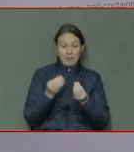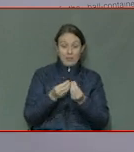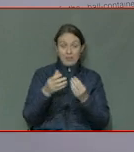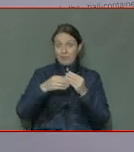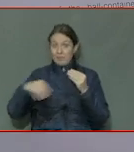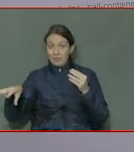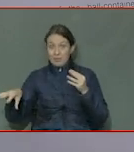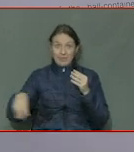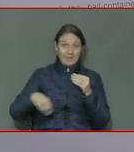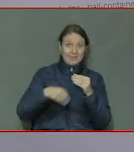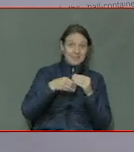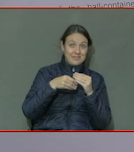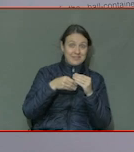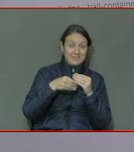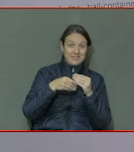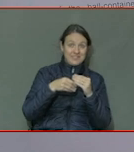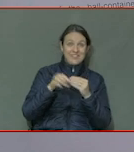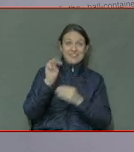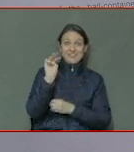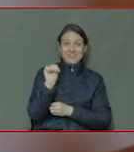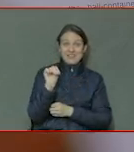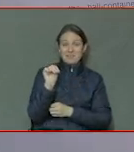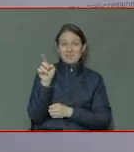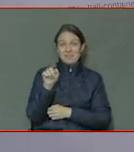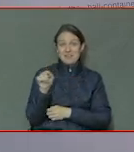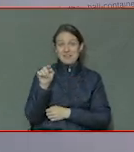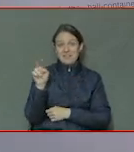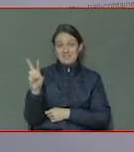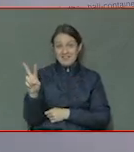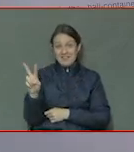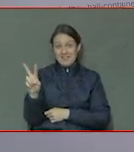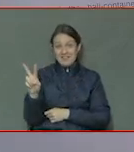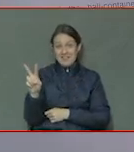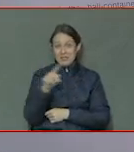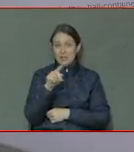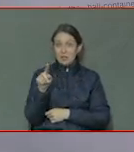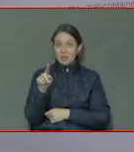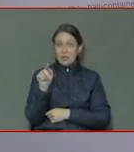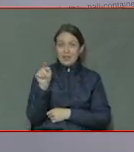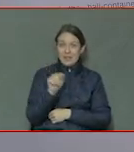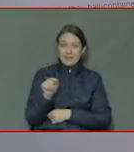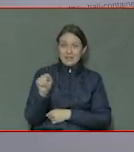other. And that is M delta V. Please don't write the delta